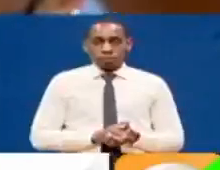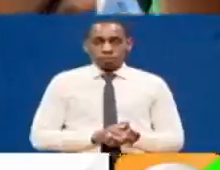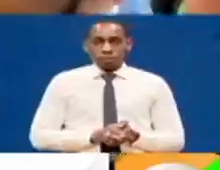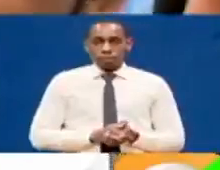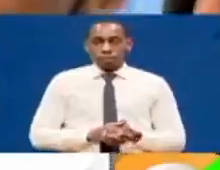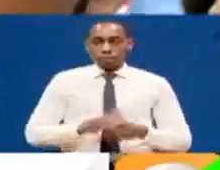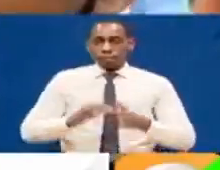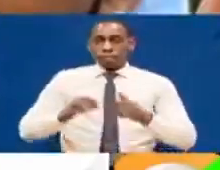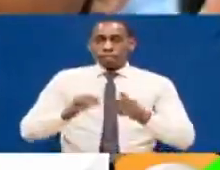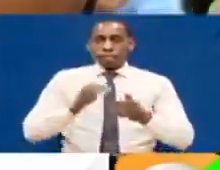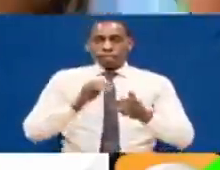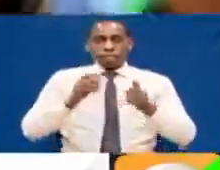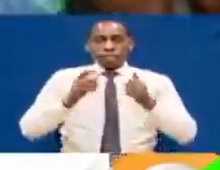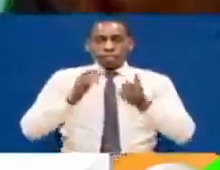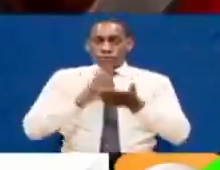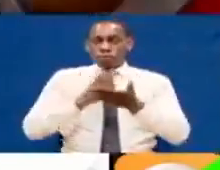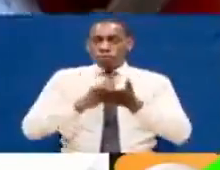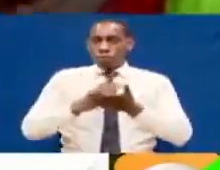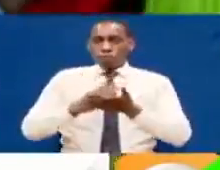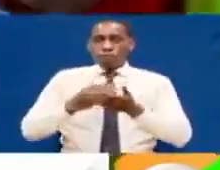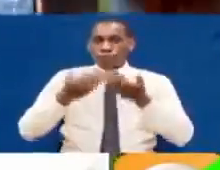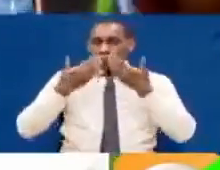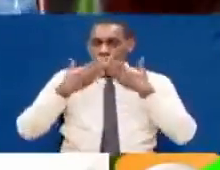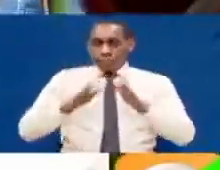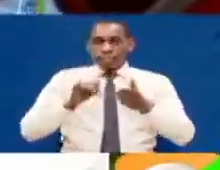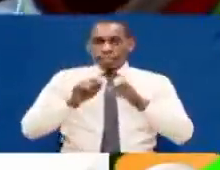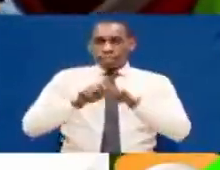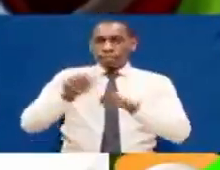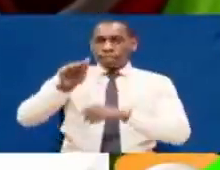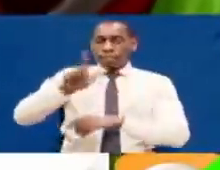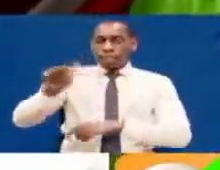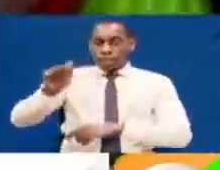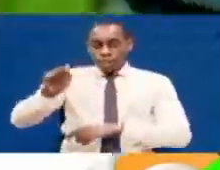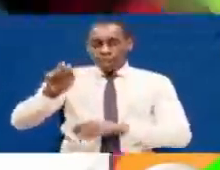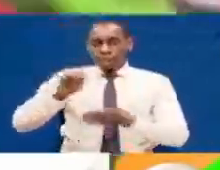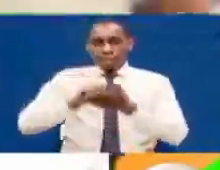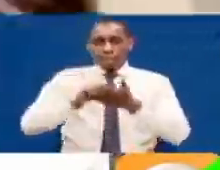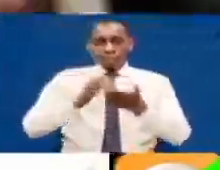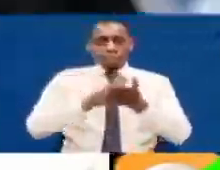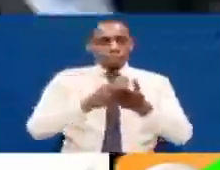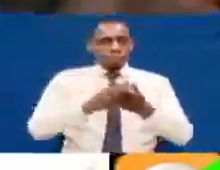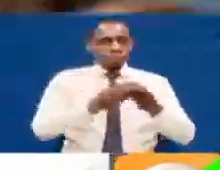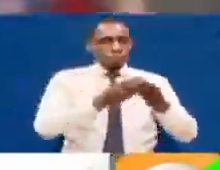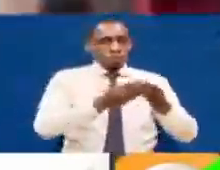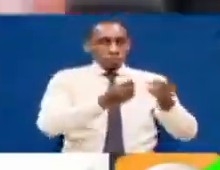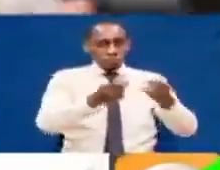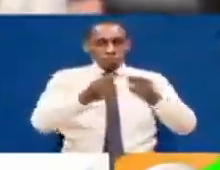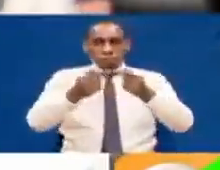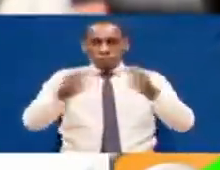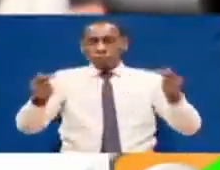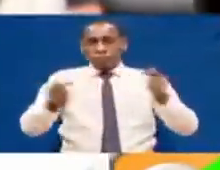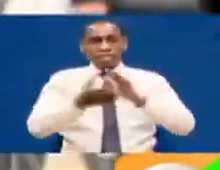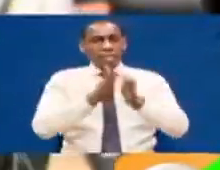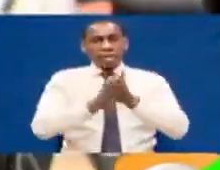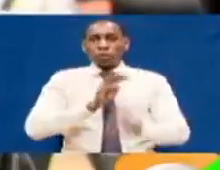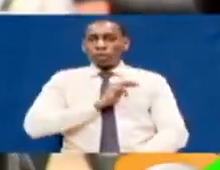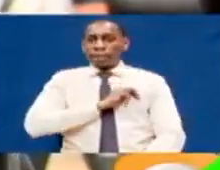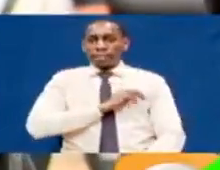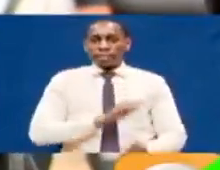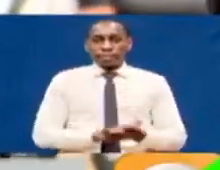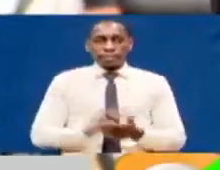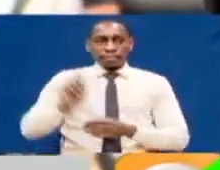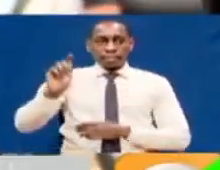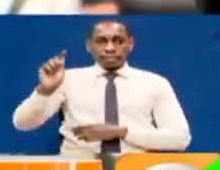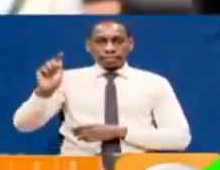Fix them till they want no more was the clarion call, and Makaka fixed their opponents with no mercy. The team was part of the Kenya